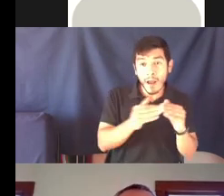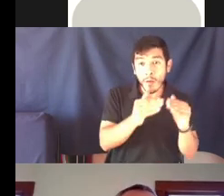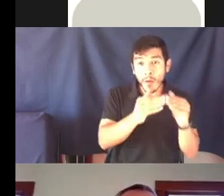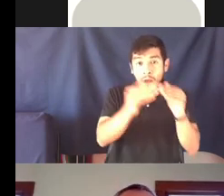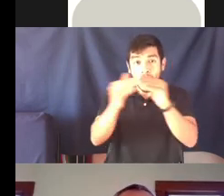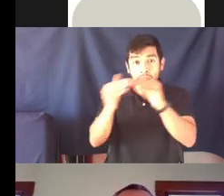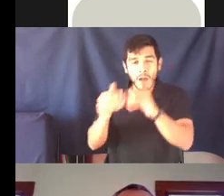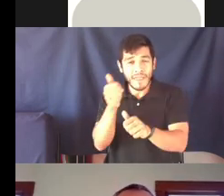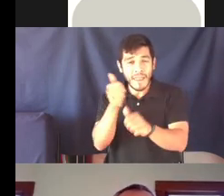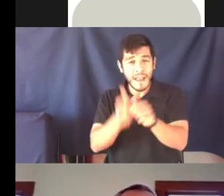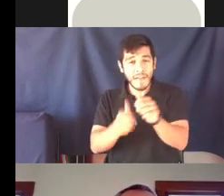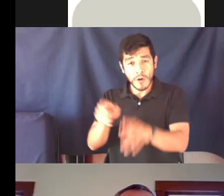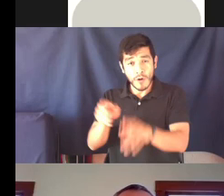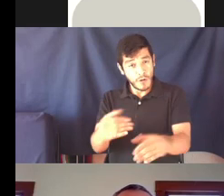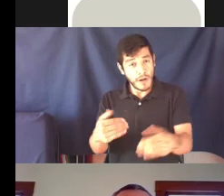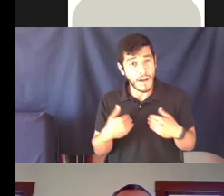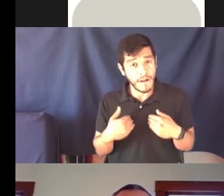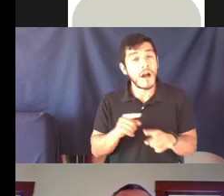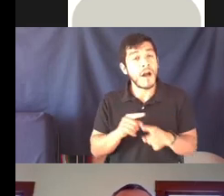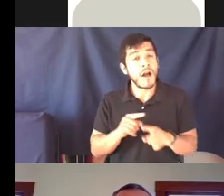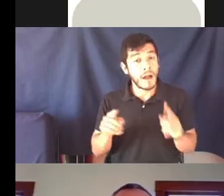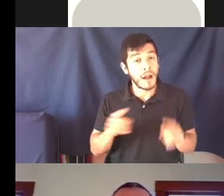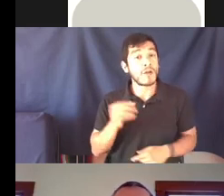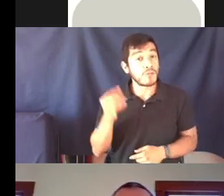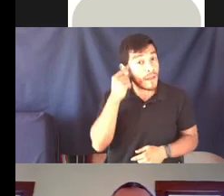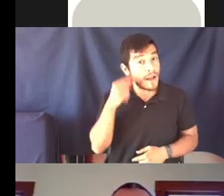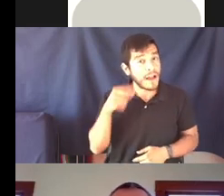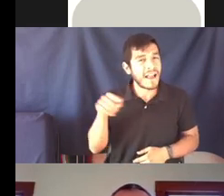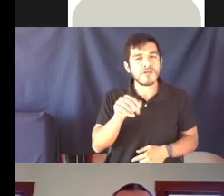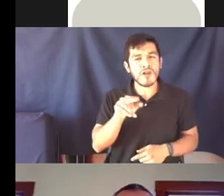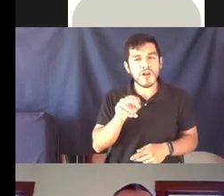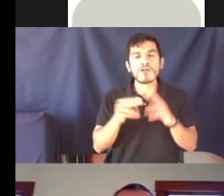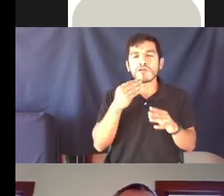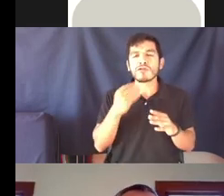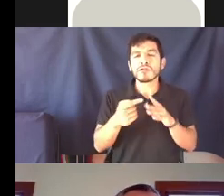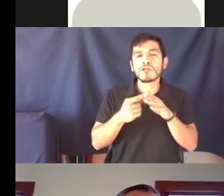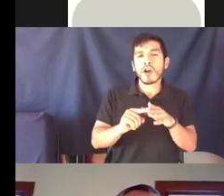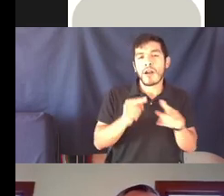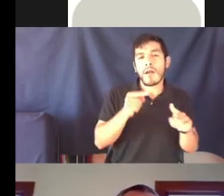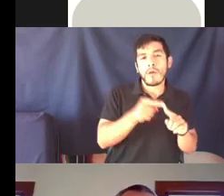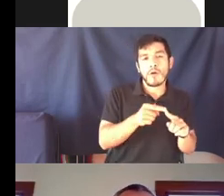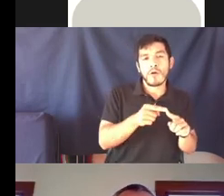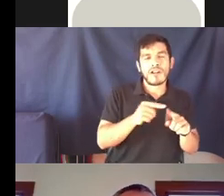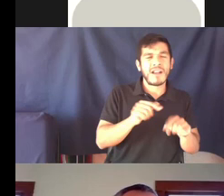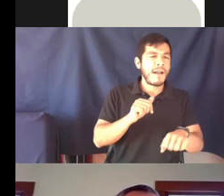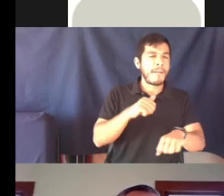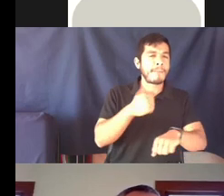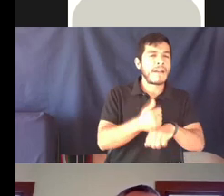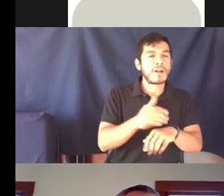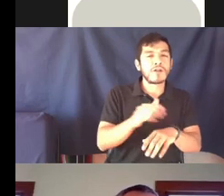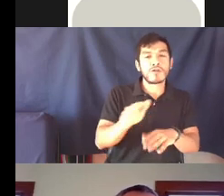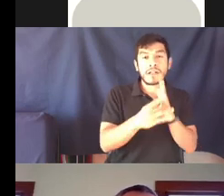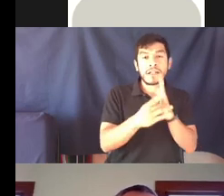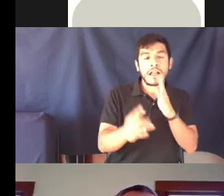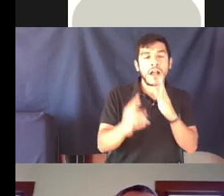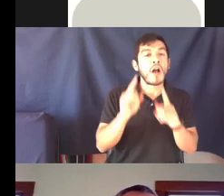I do think these are a pretty good starting point on kind of what I would consider base skills for mentors. If you can go to the next